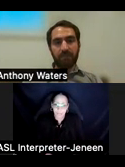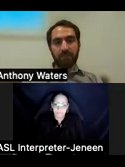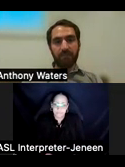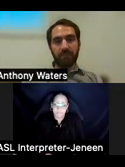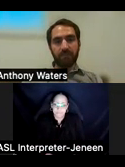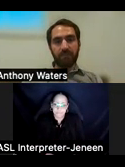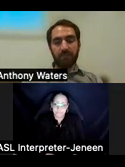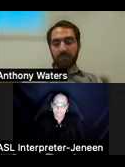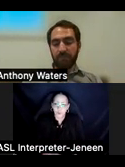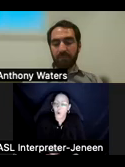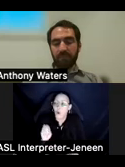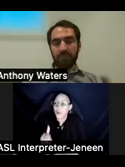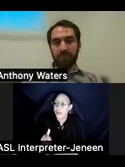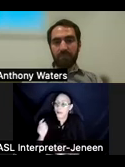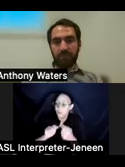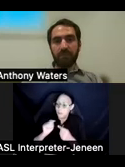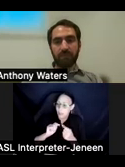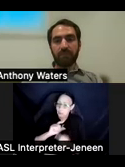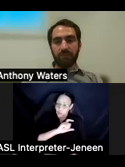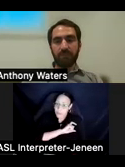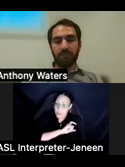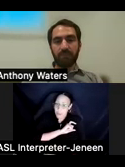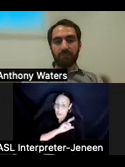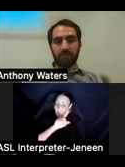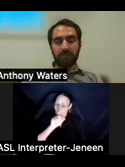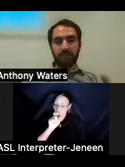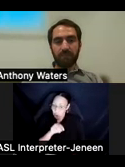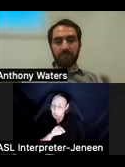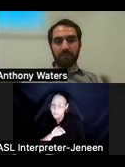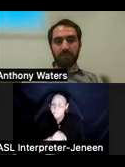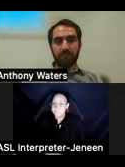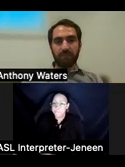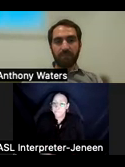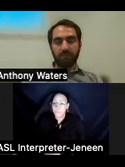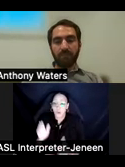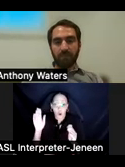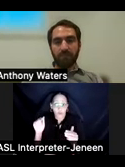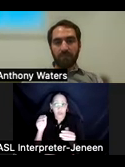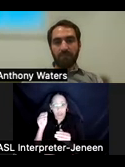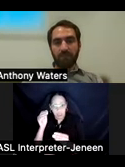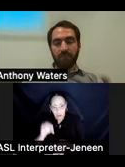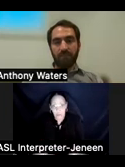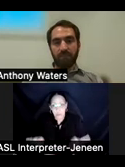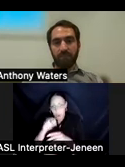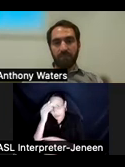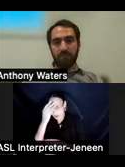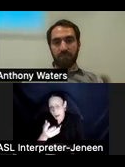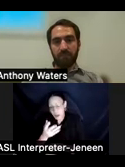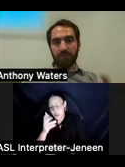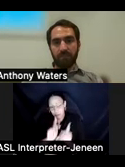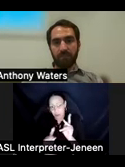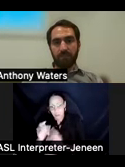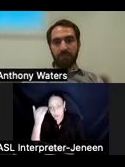Going back to the police question, because I think this is hopefully important information for folks to be aware